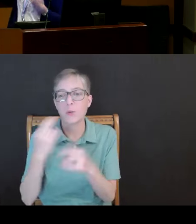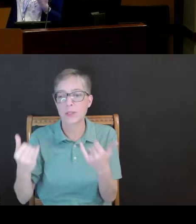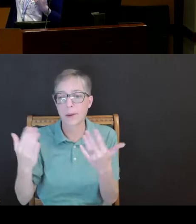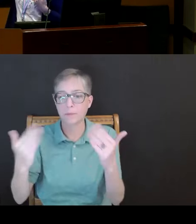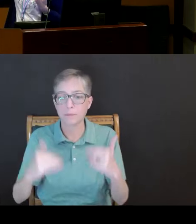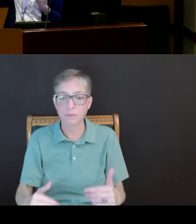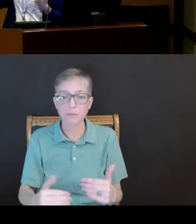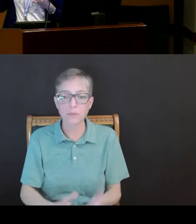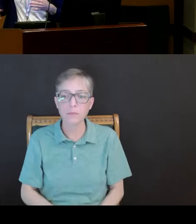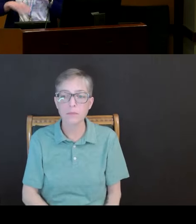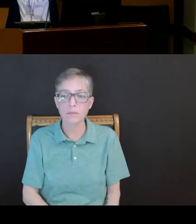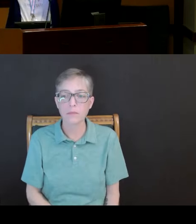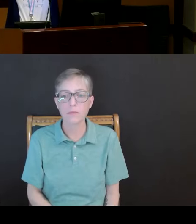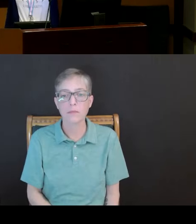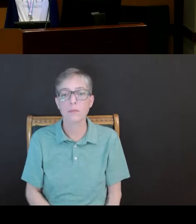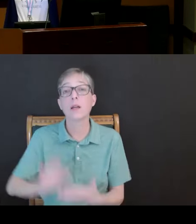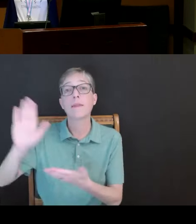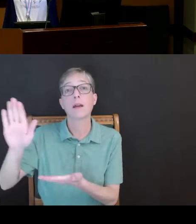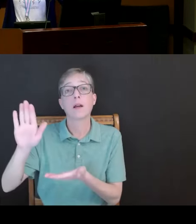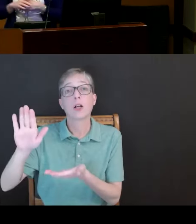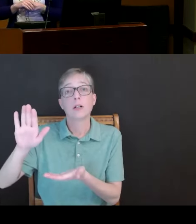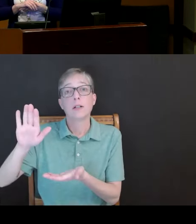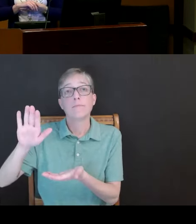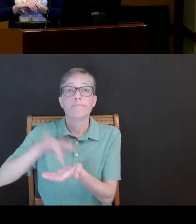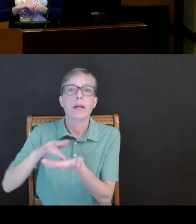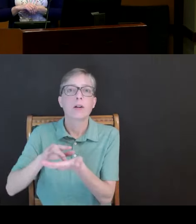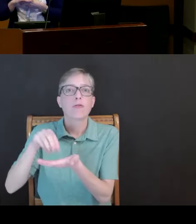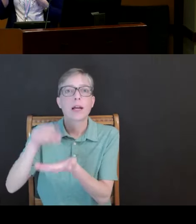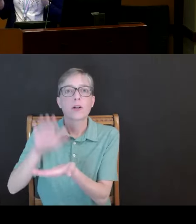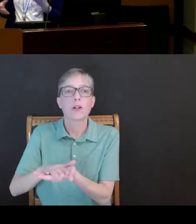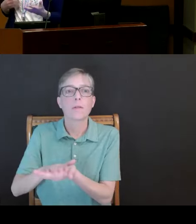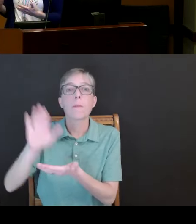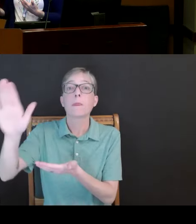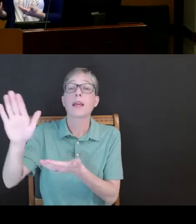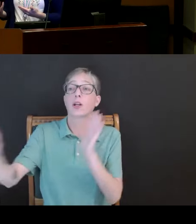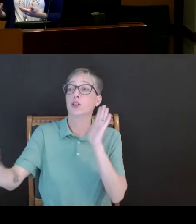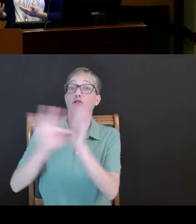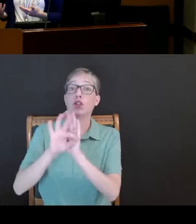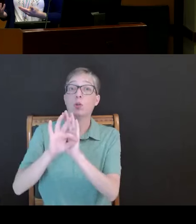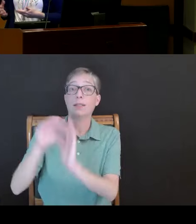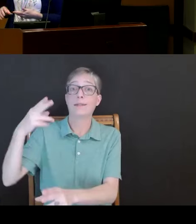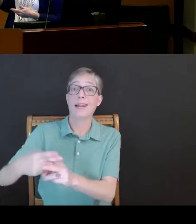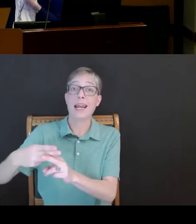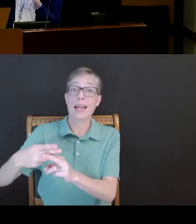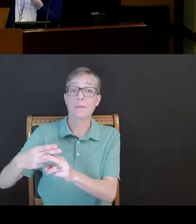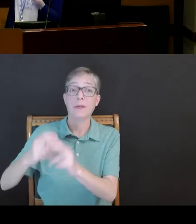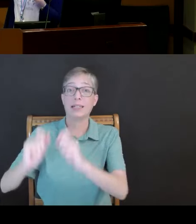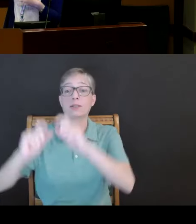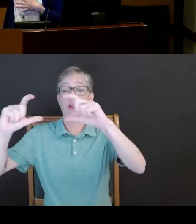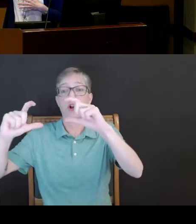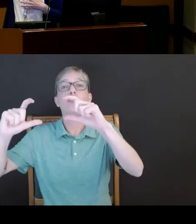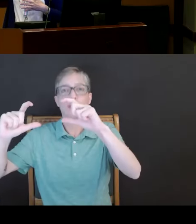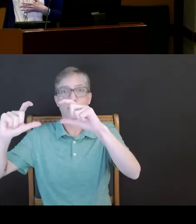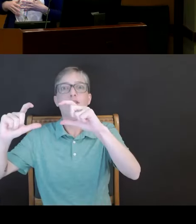And when we update the medical record, the chosen name is larger. I'm specifically using the language chosen name.